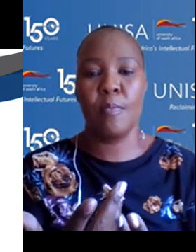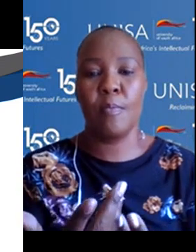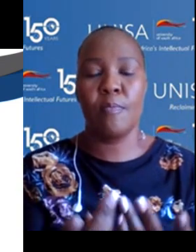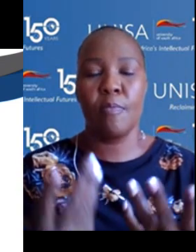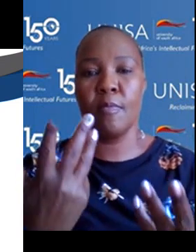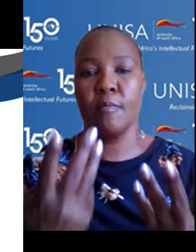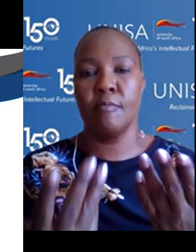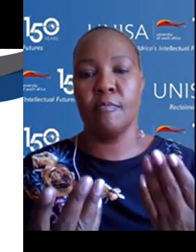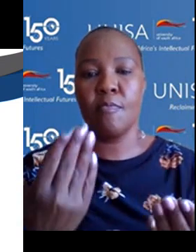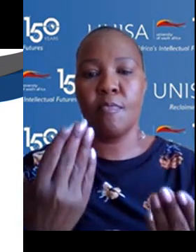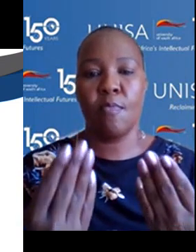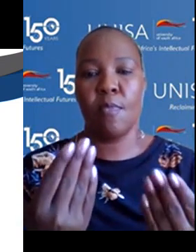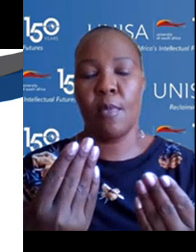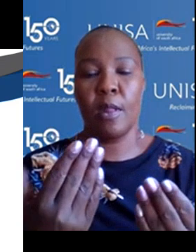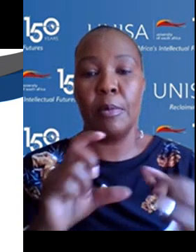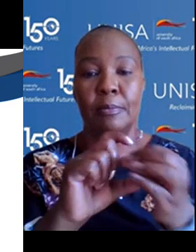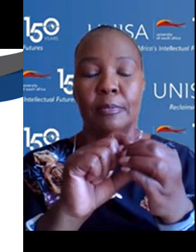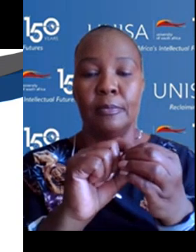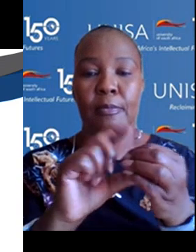disconnected so that